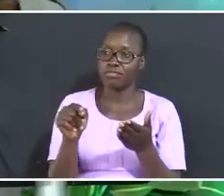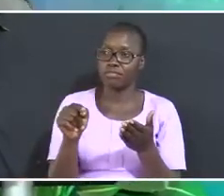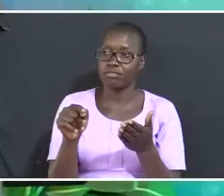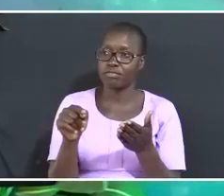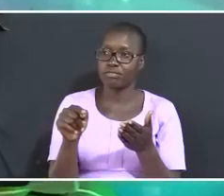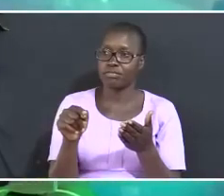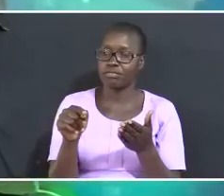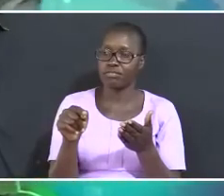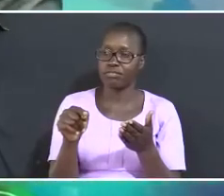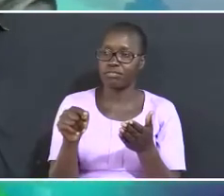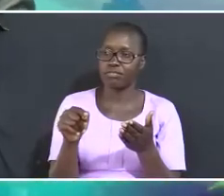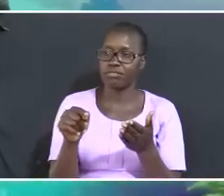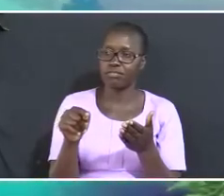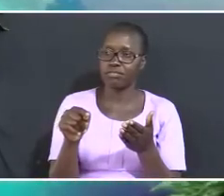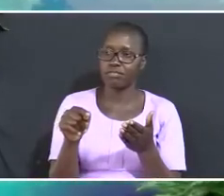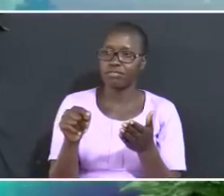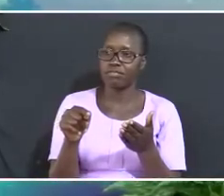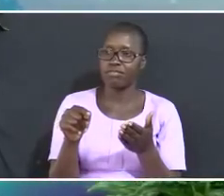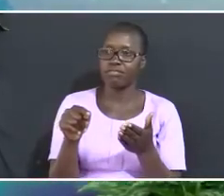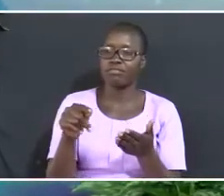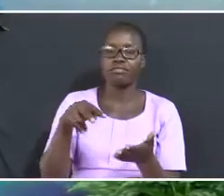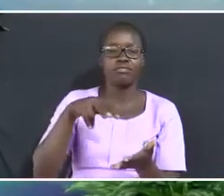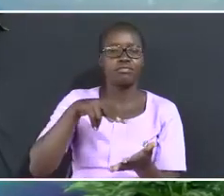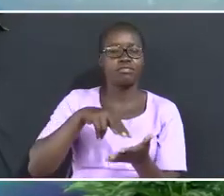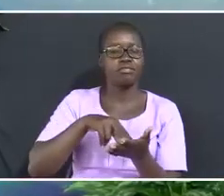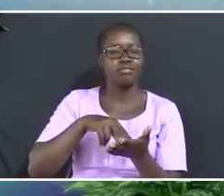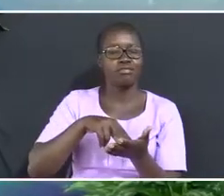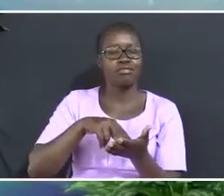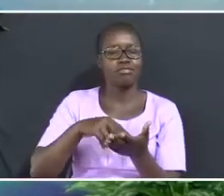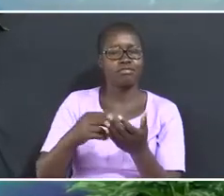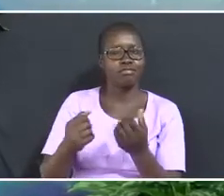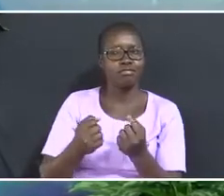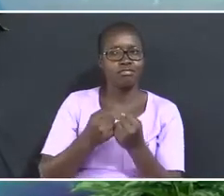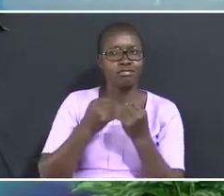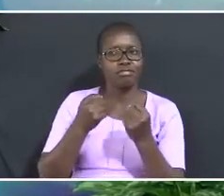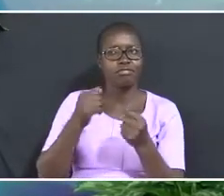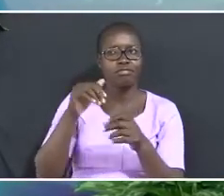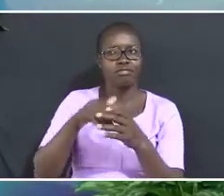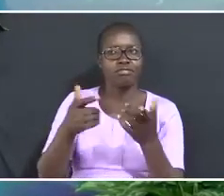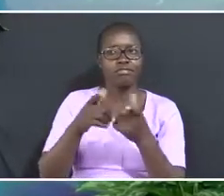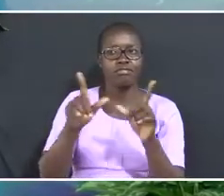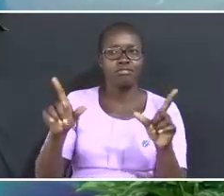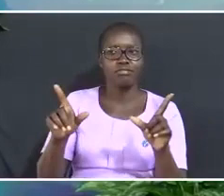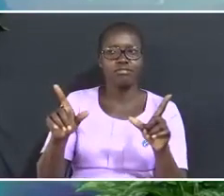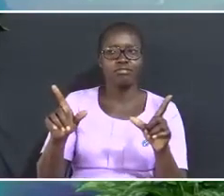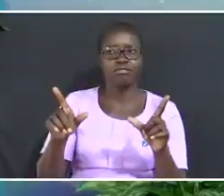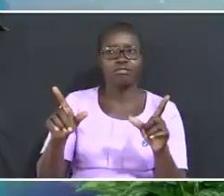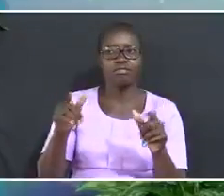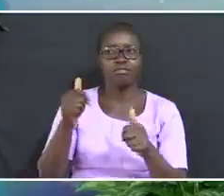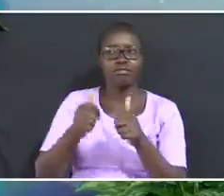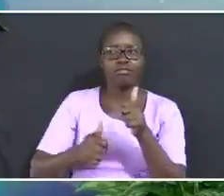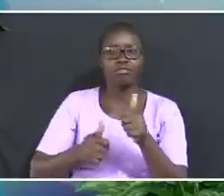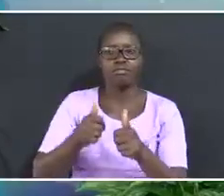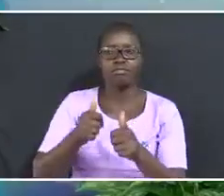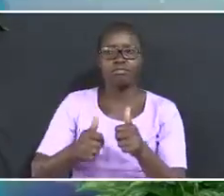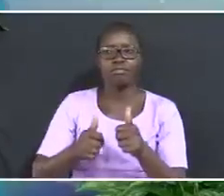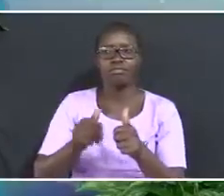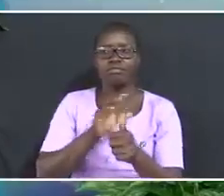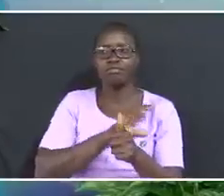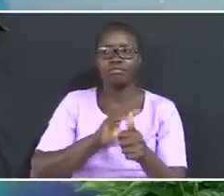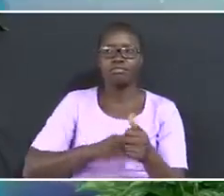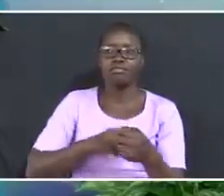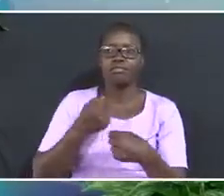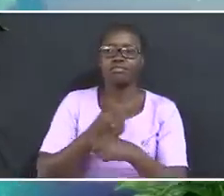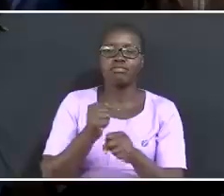verse 5 says, stand fast, therefore, in the liberty which Christ has made